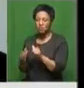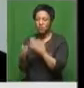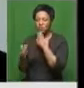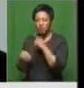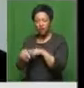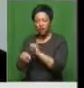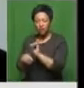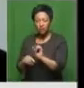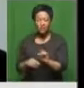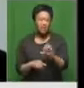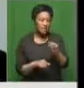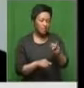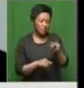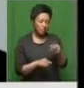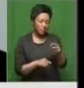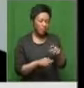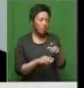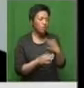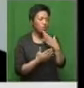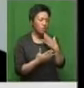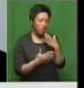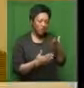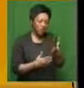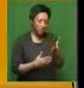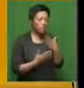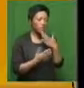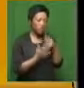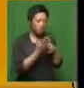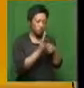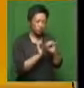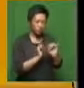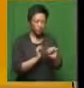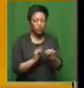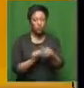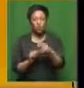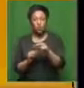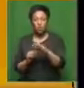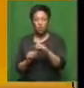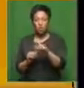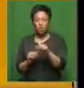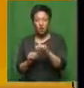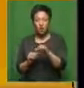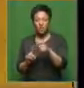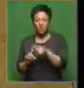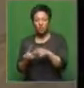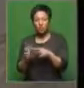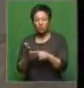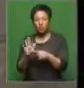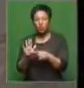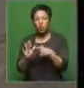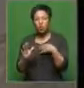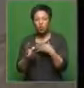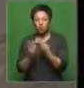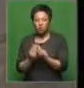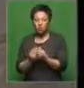your show. It's an absolute pleasure. That was Nicholas de Beer talking to us about environmentally friendly ways of packaging through their zero